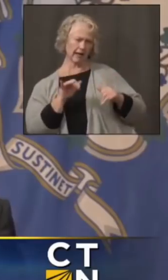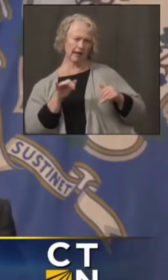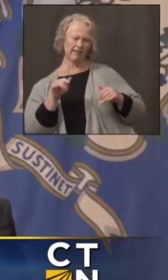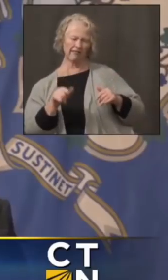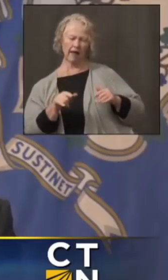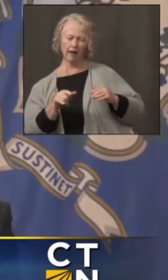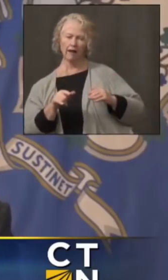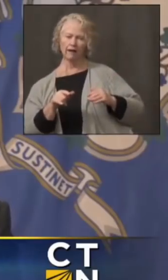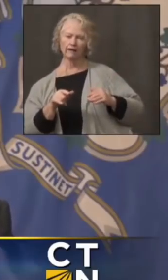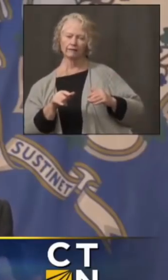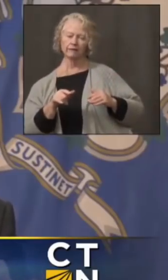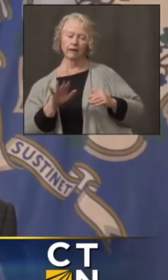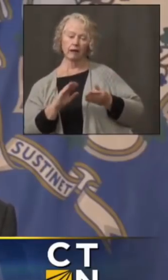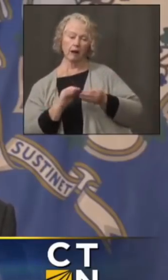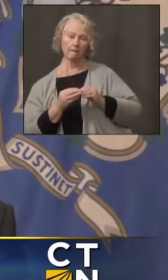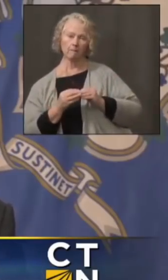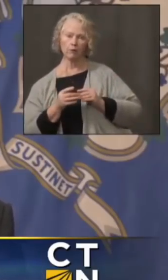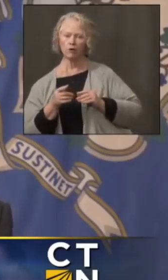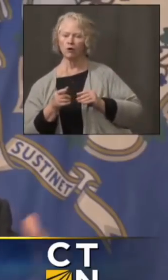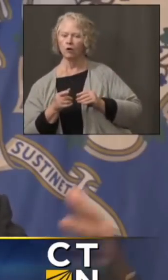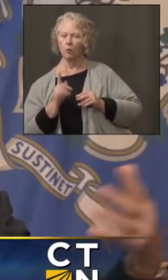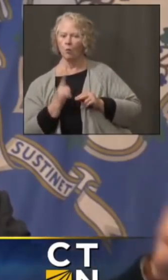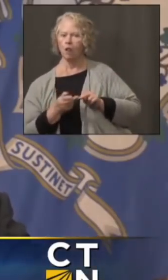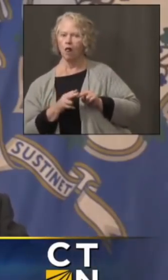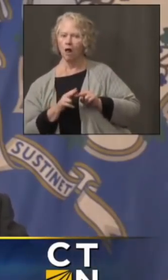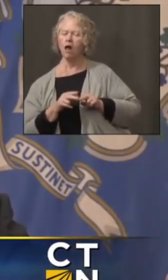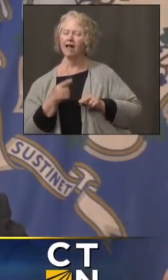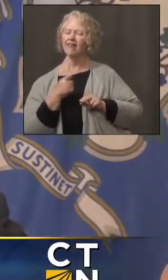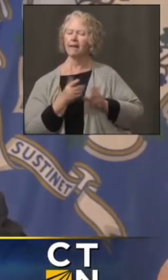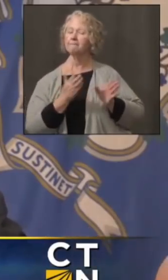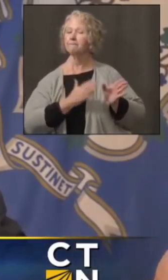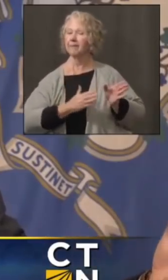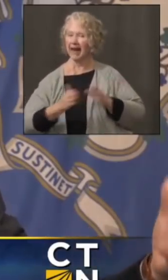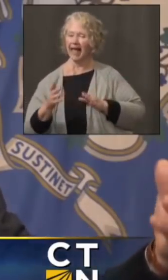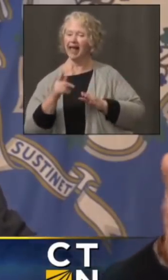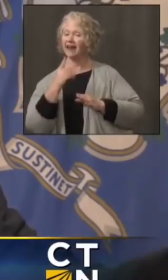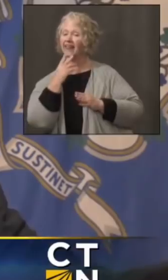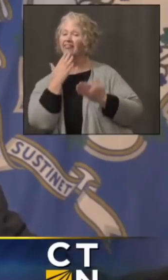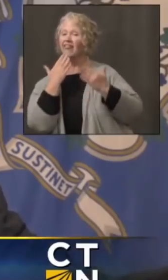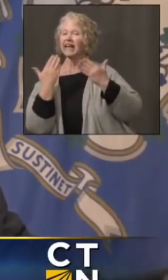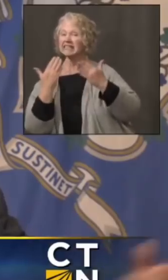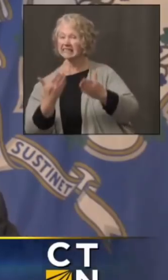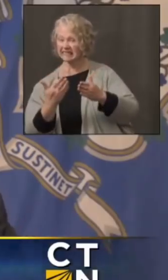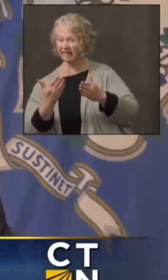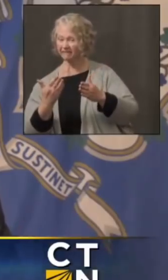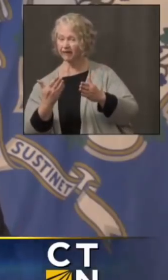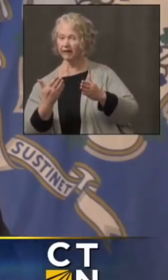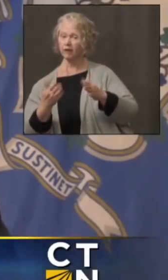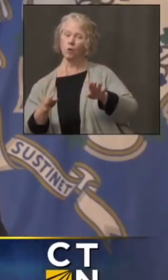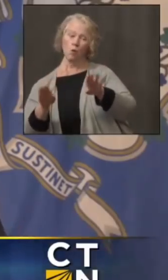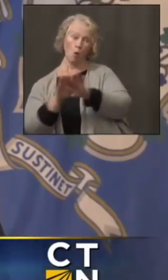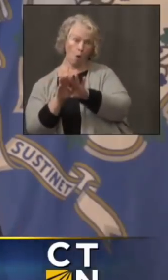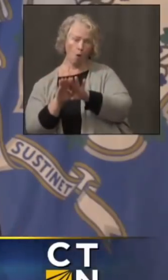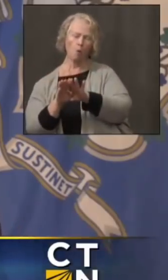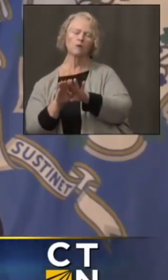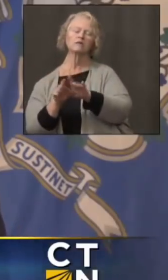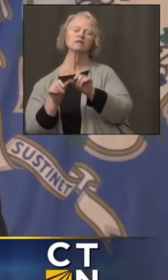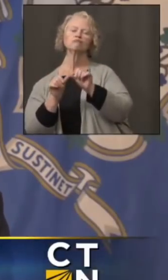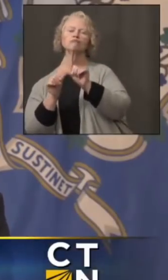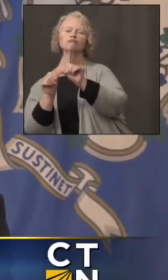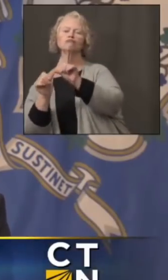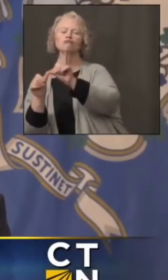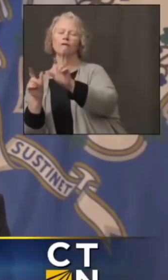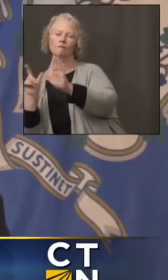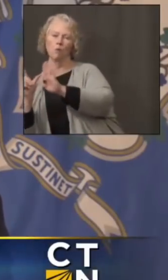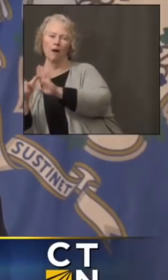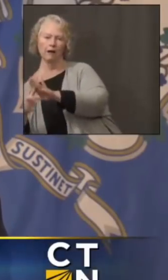fall surge, and they scheduled so that they could close down for Thanksgiving vacation and probably not come back. I've been urging